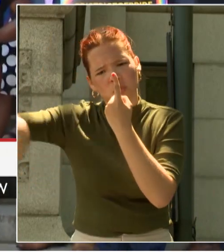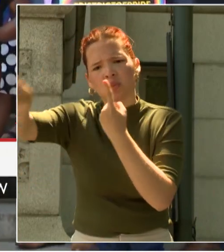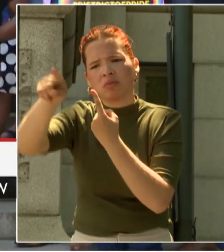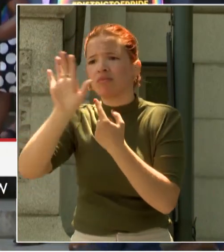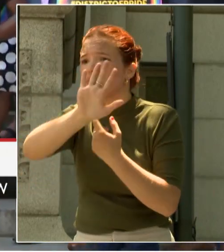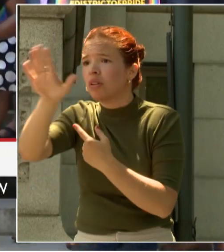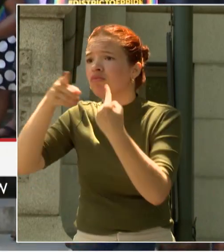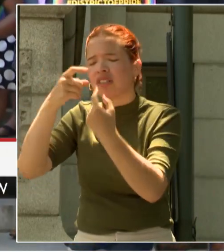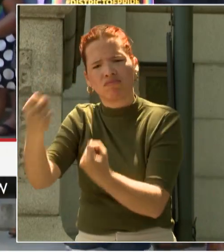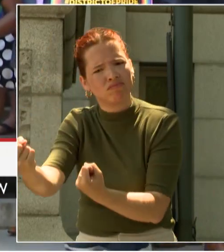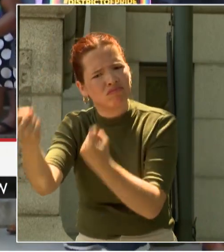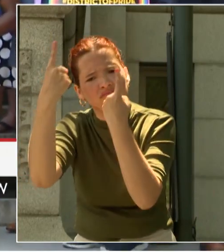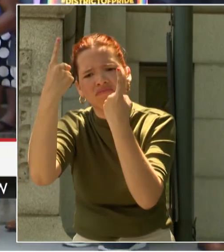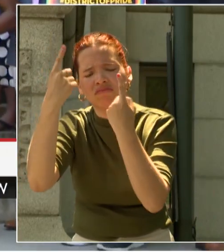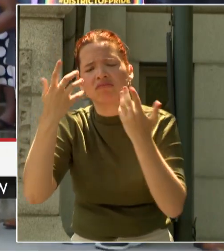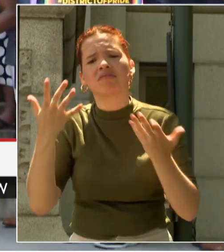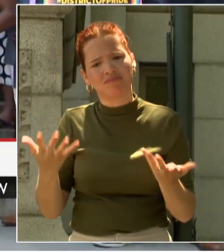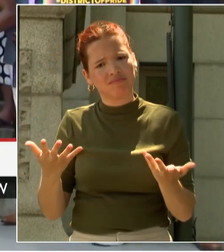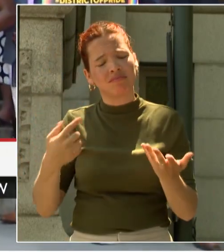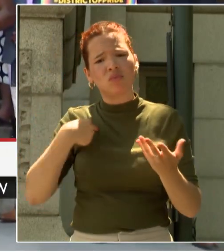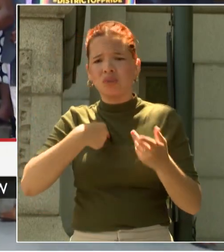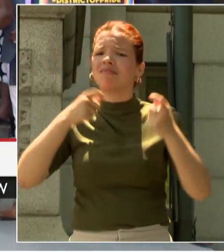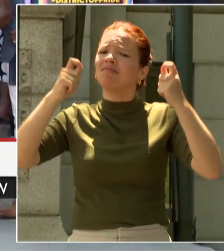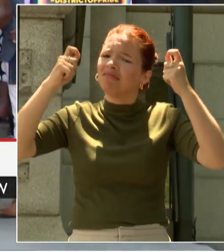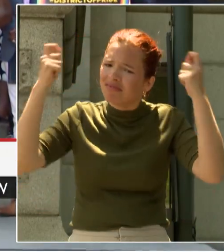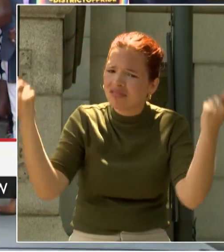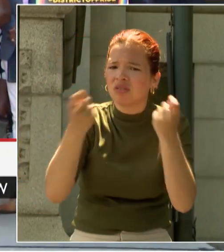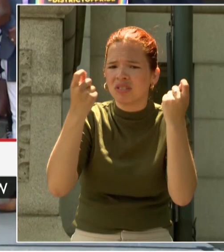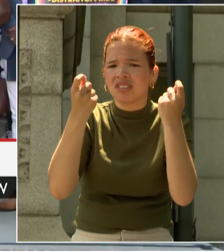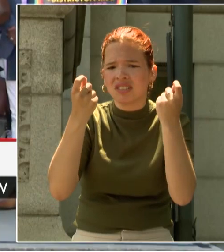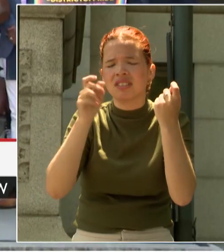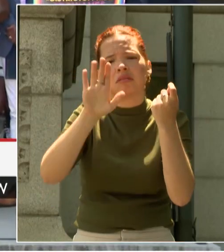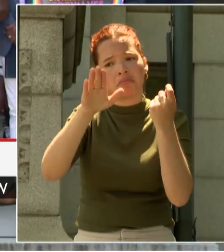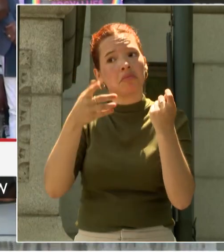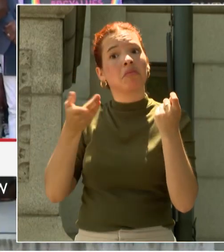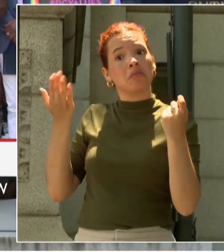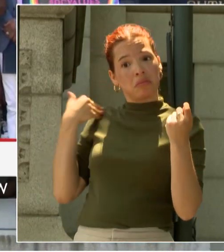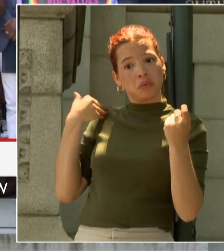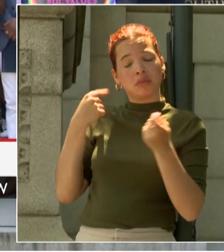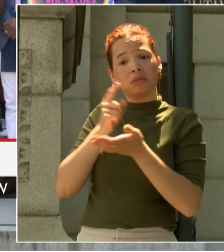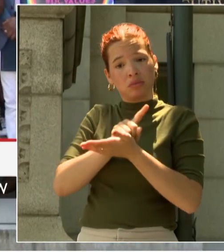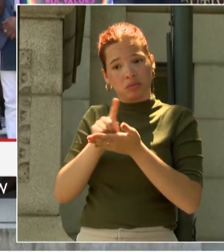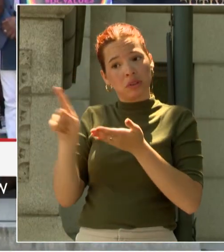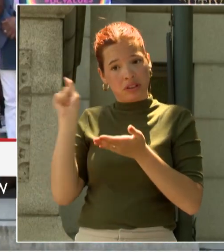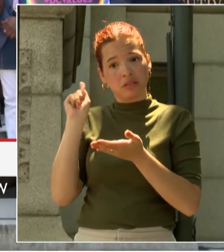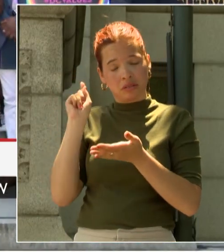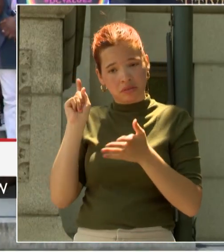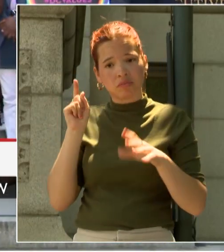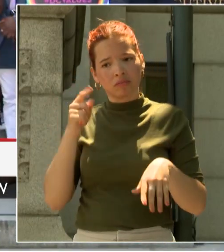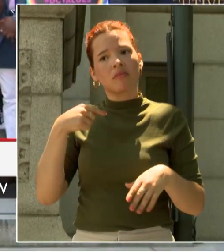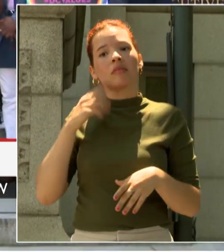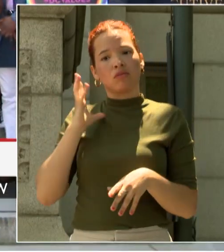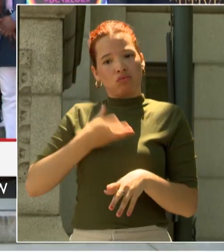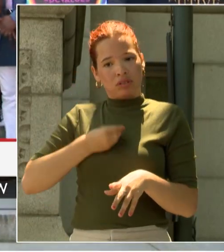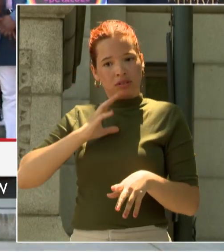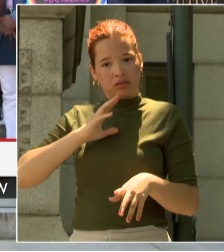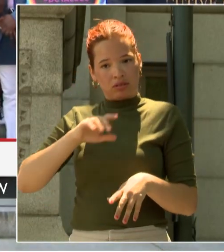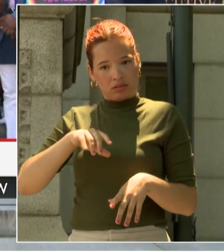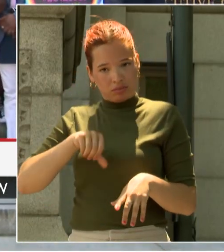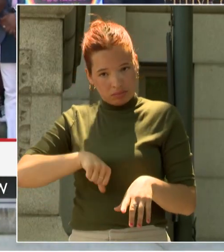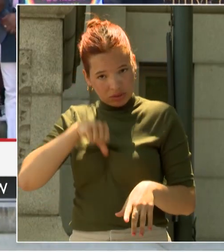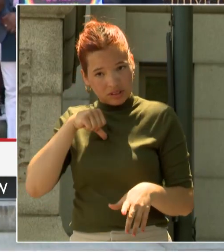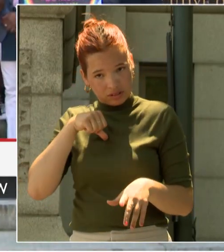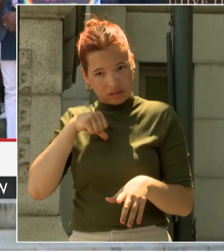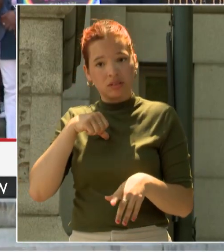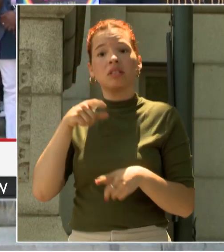weeks ago at Trans Pride. Black Pride was also a huge success, and in the coming days and weeks, we will see more rainbows